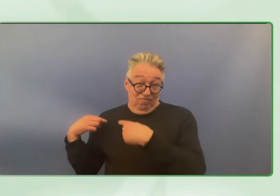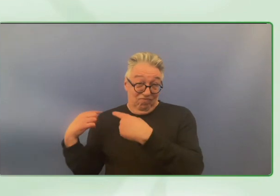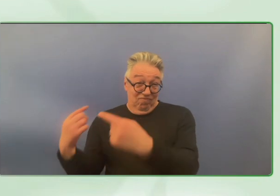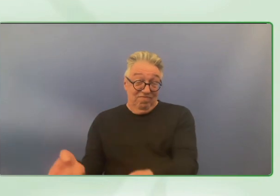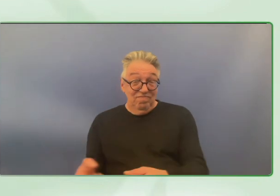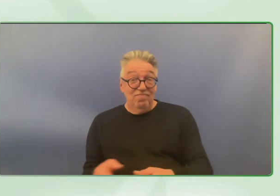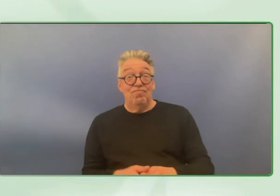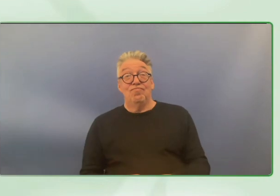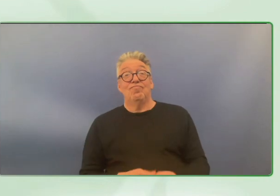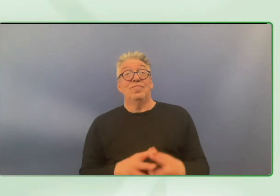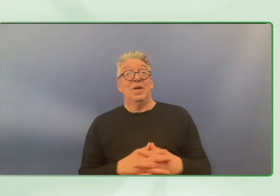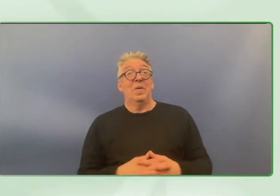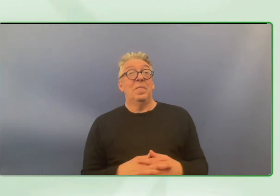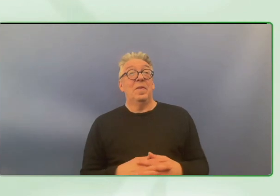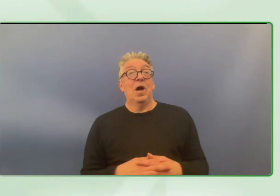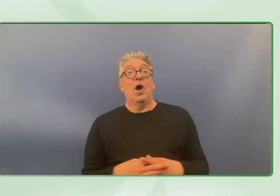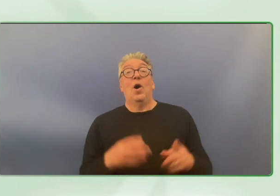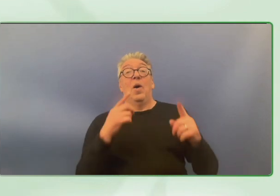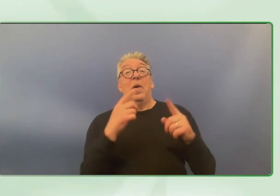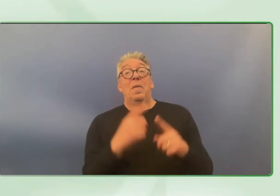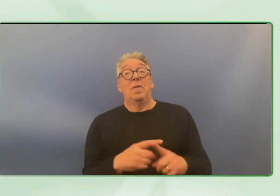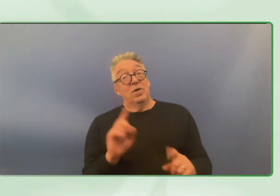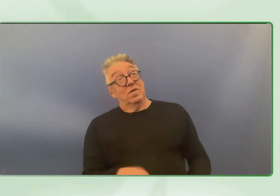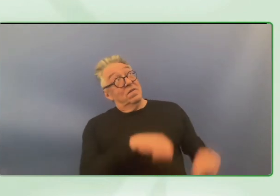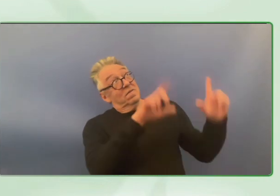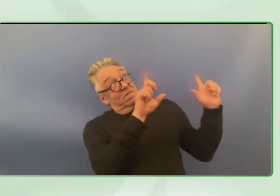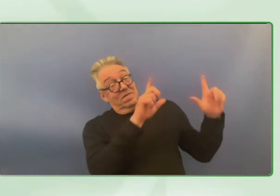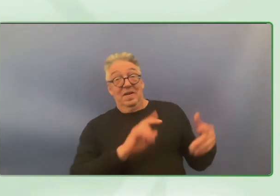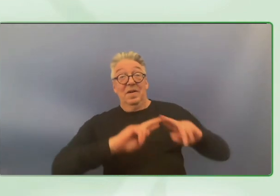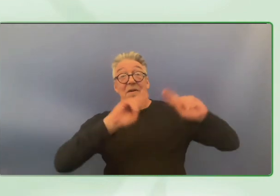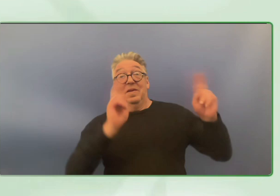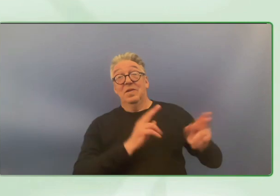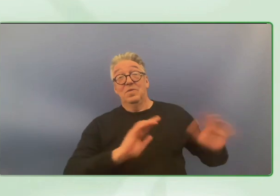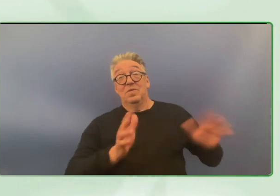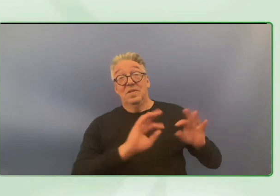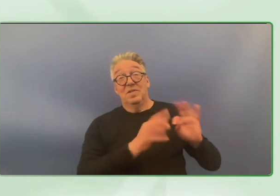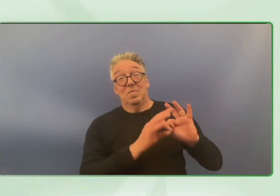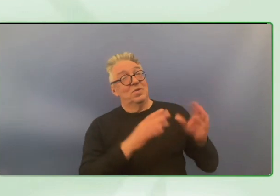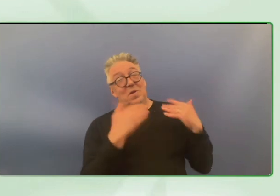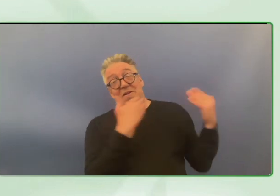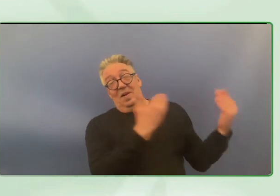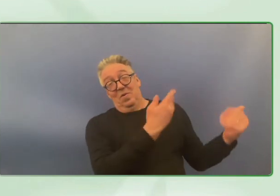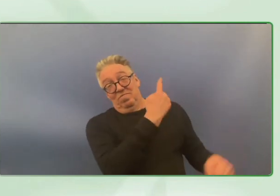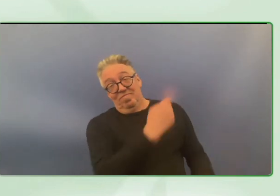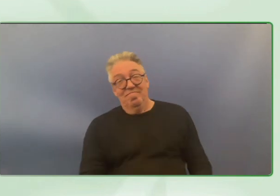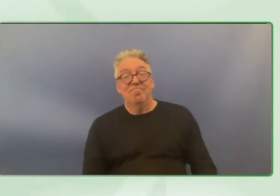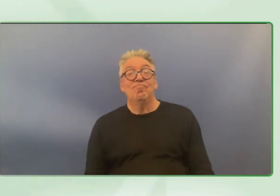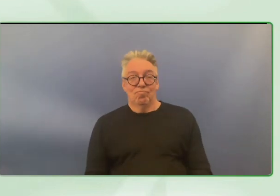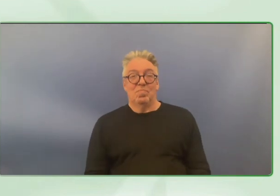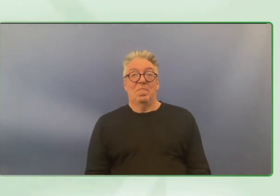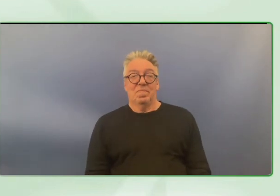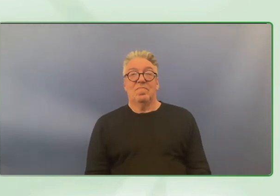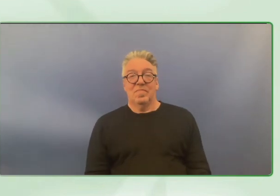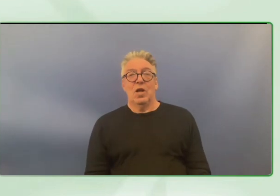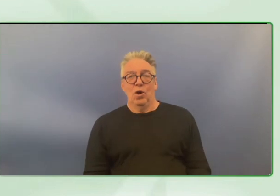and the interpreters, the international interpreters, so for providing inclusion for